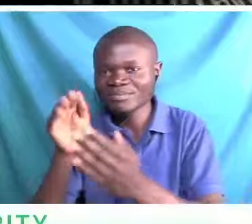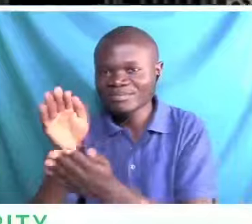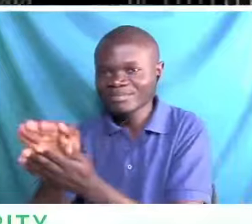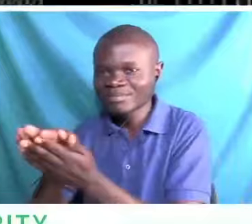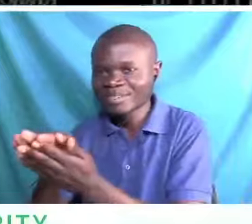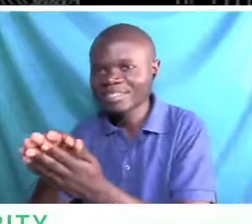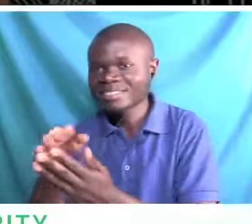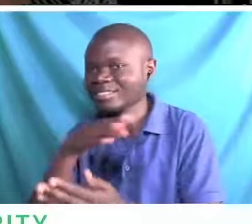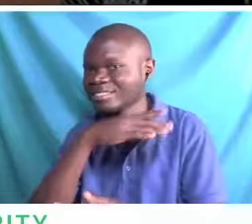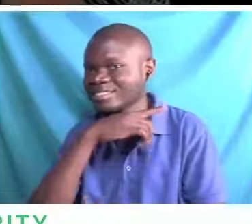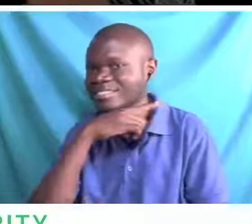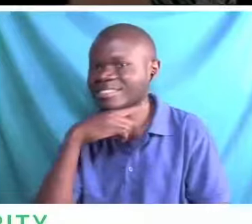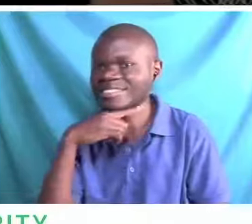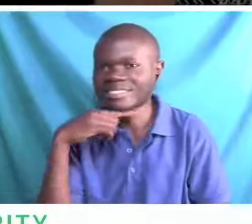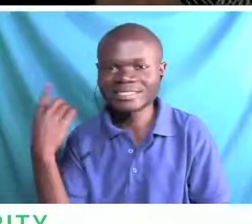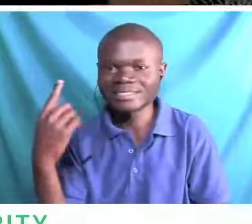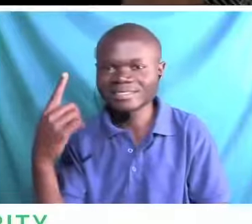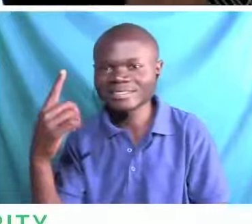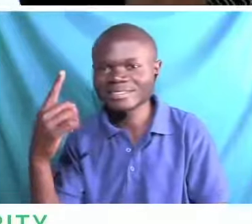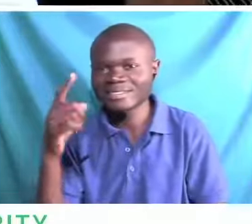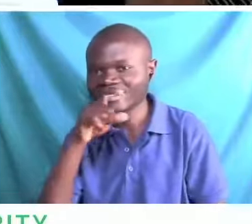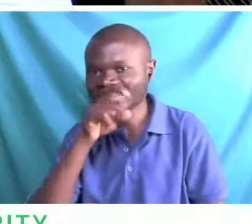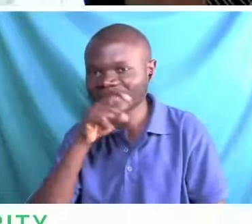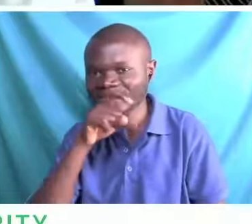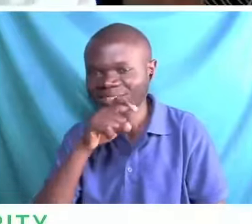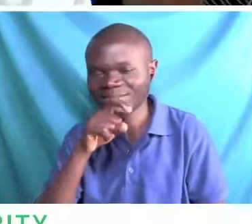iota of it running around.